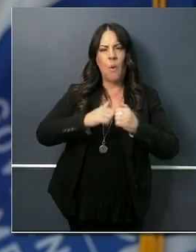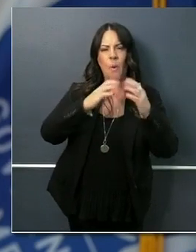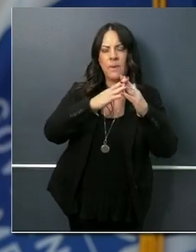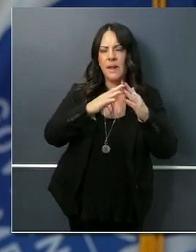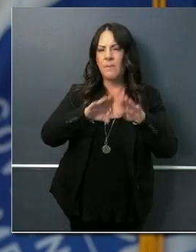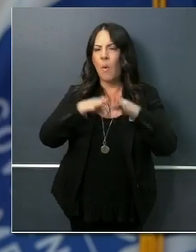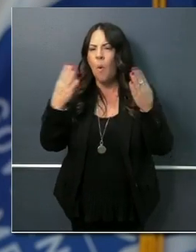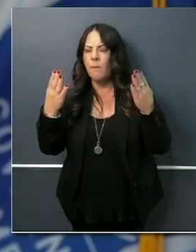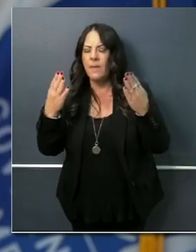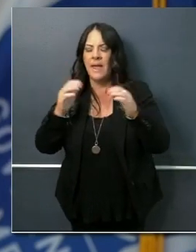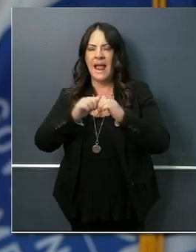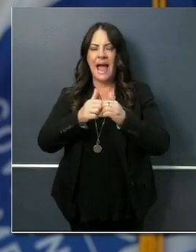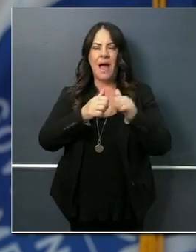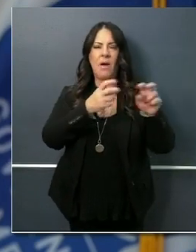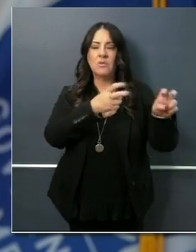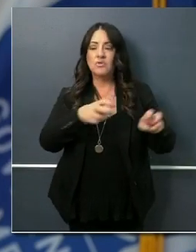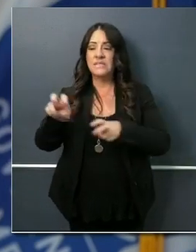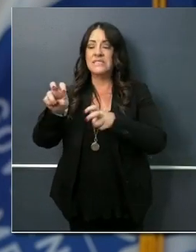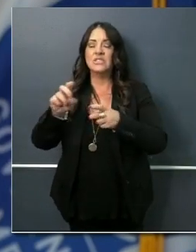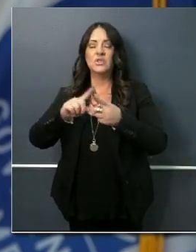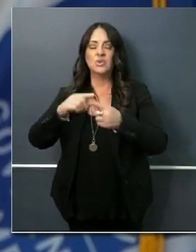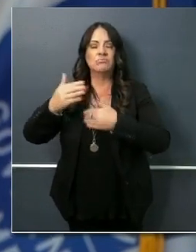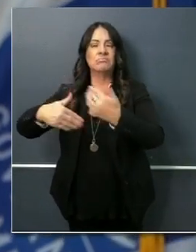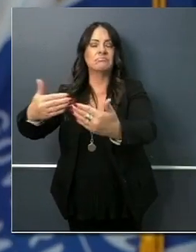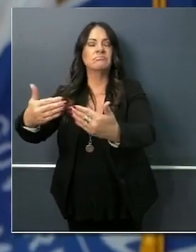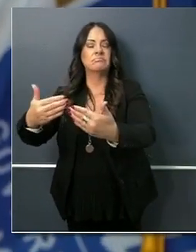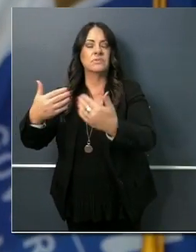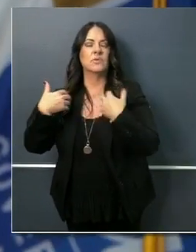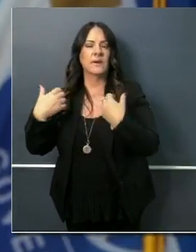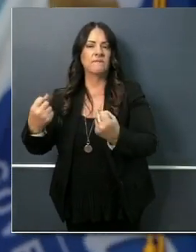thinking about transitions in our policies.